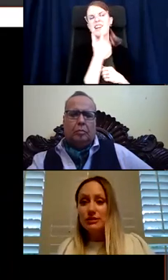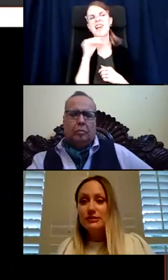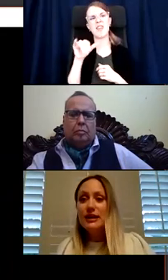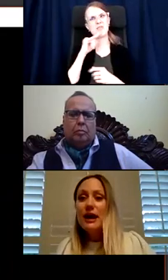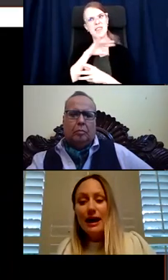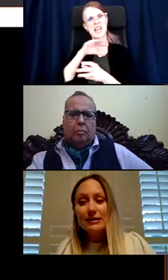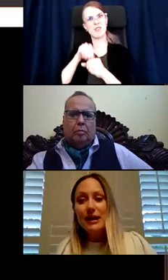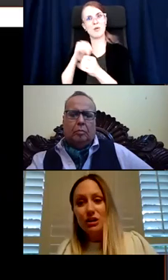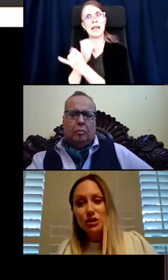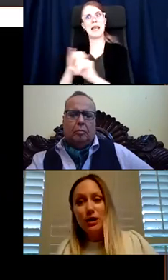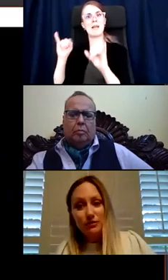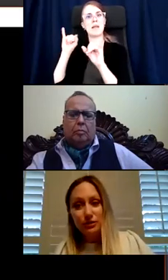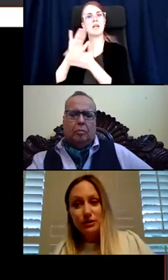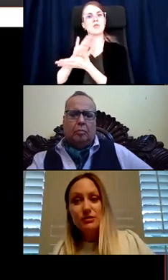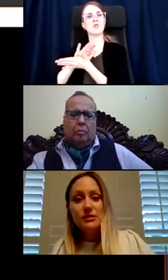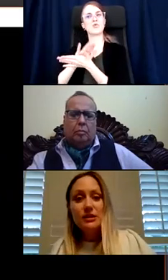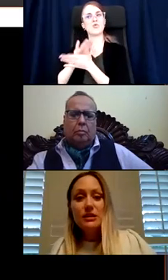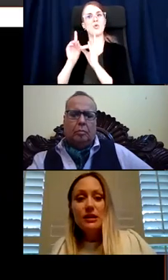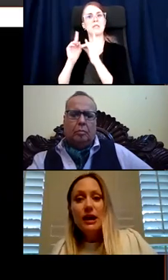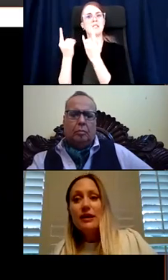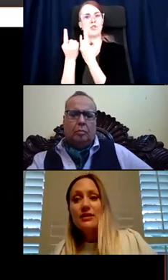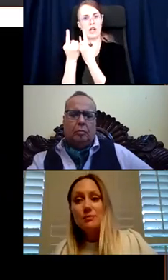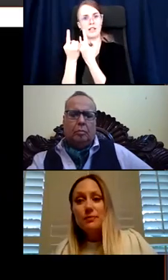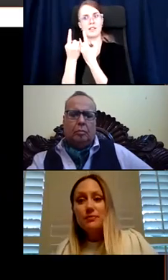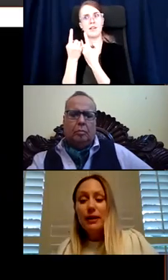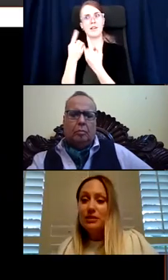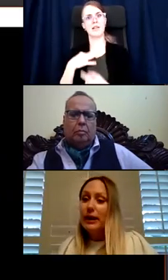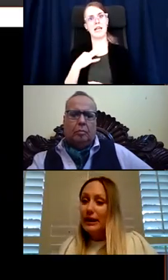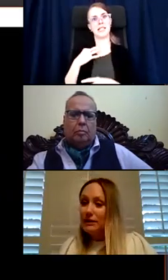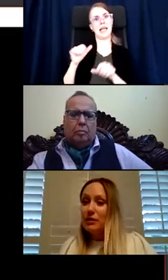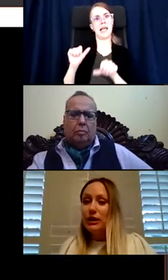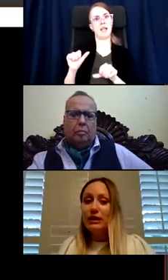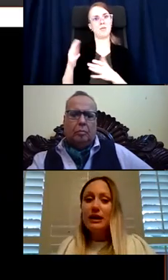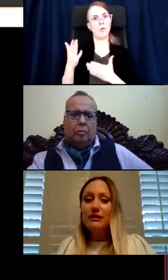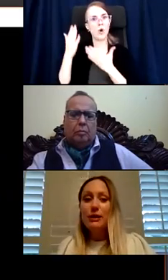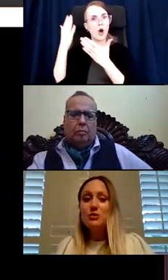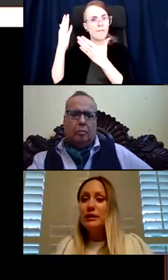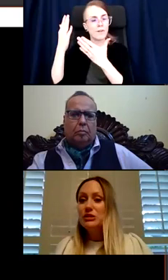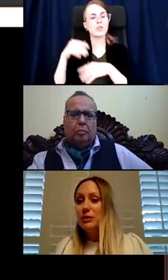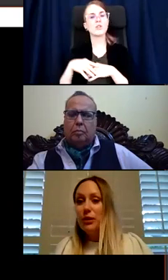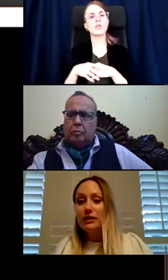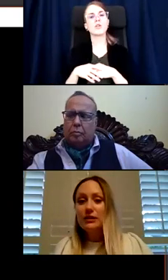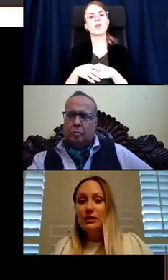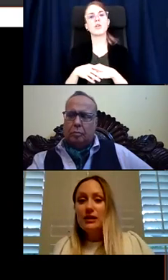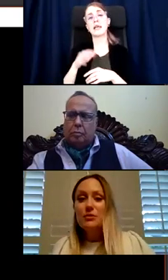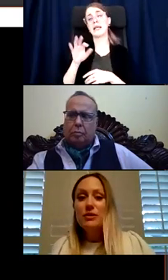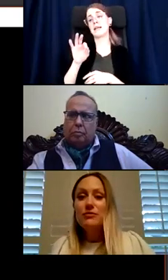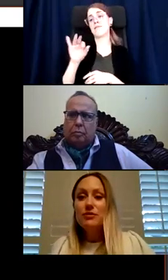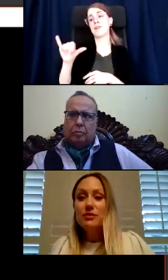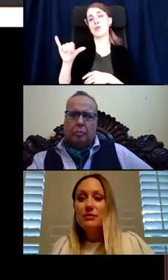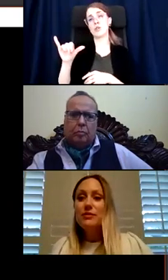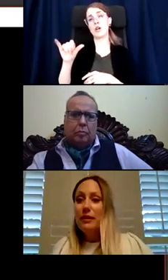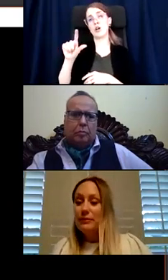school districts as eligible offers. And the biennium that we're in, FY 2021,